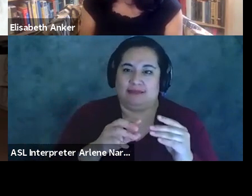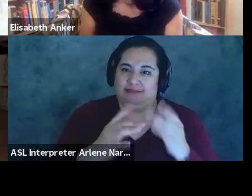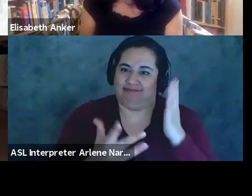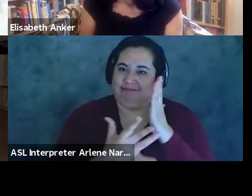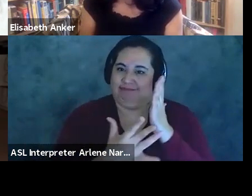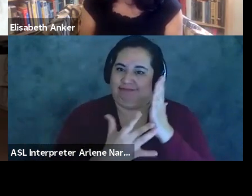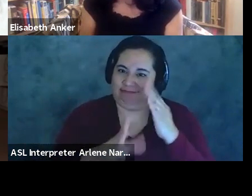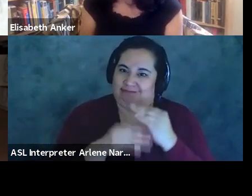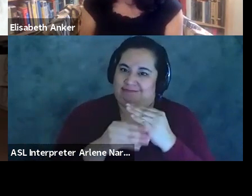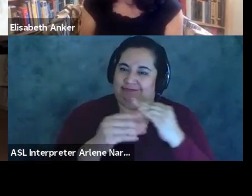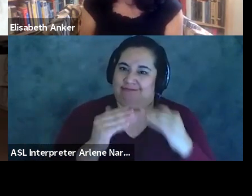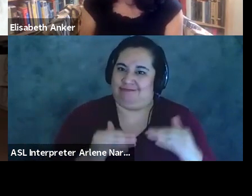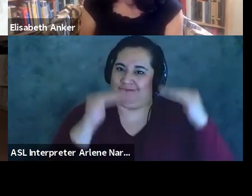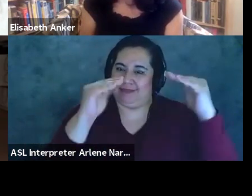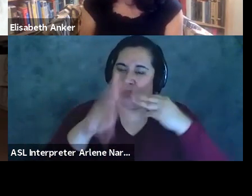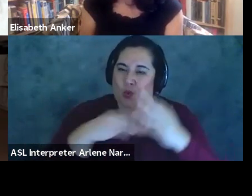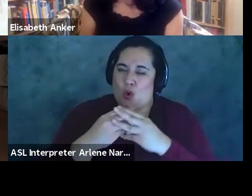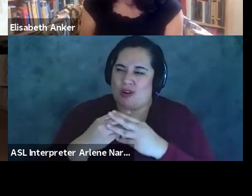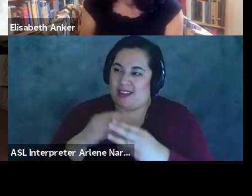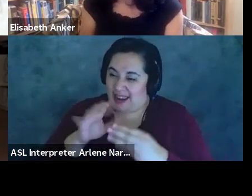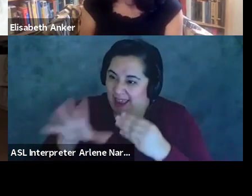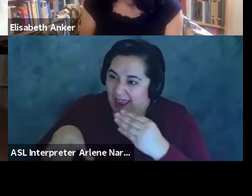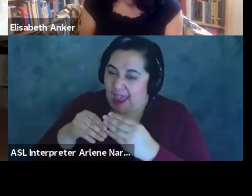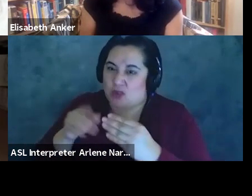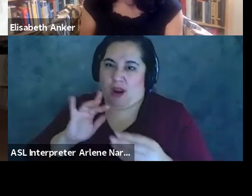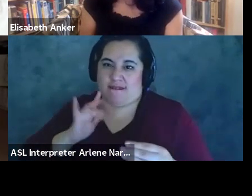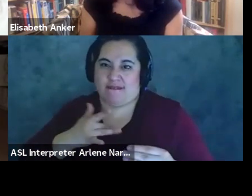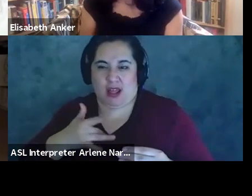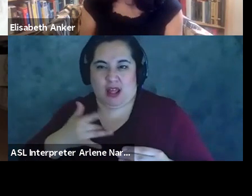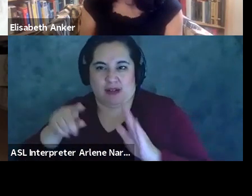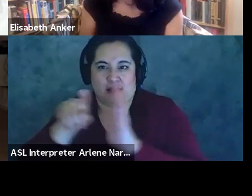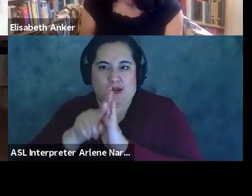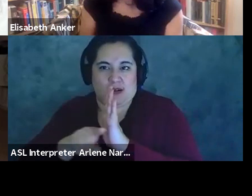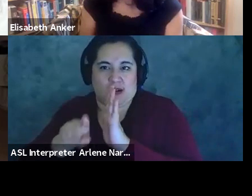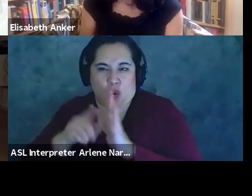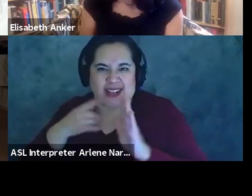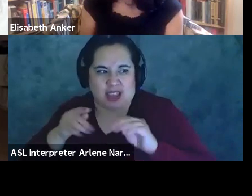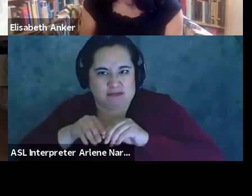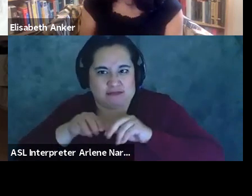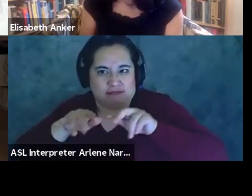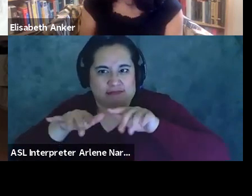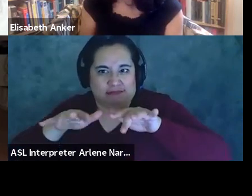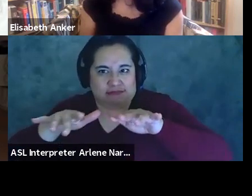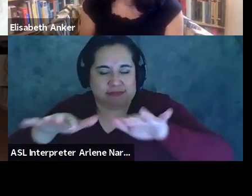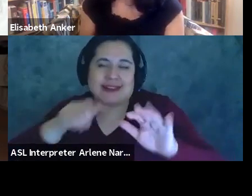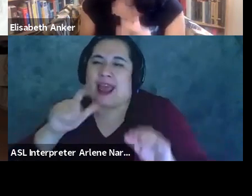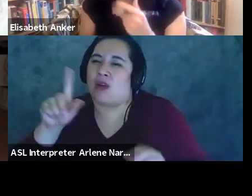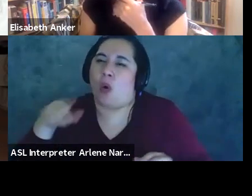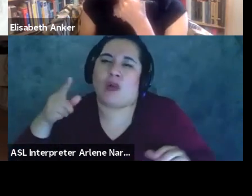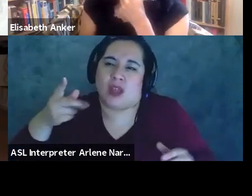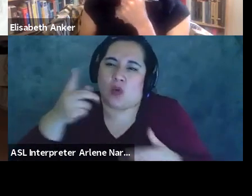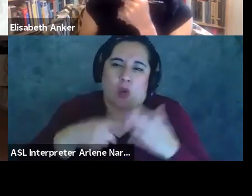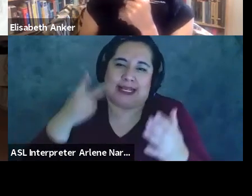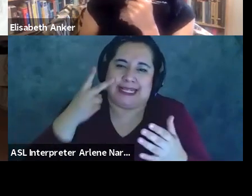of pessimism that we're seeing prolific, not just in the landscape